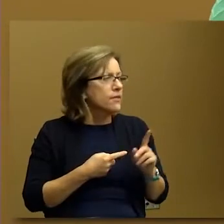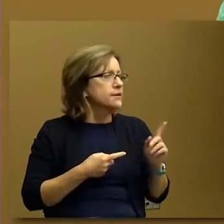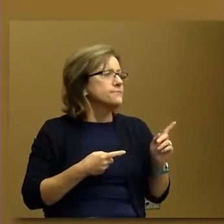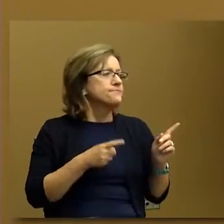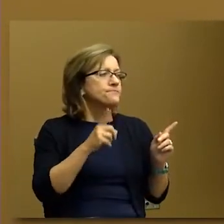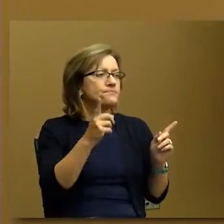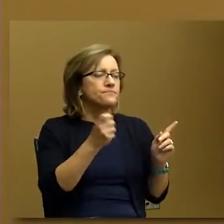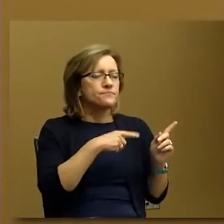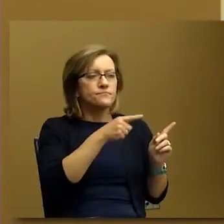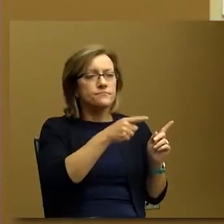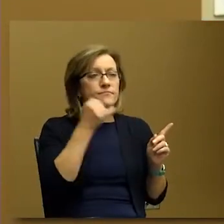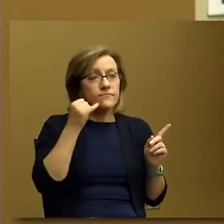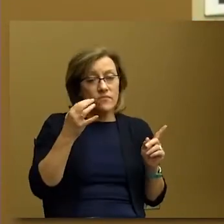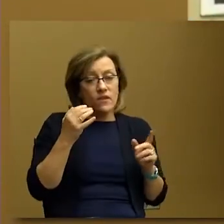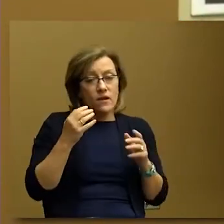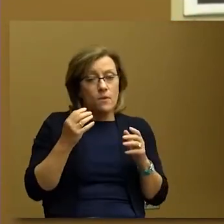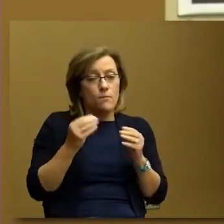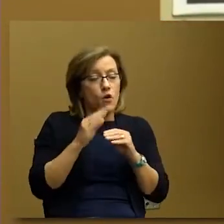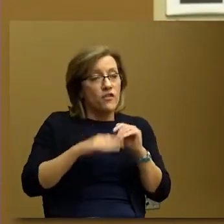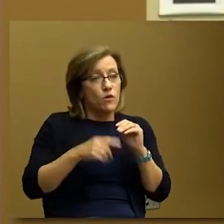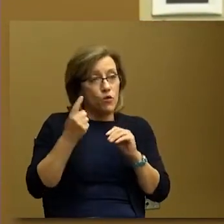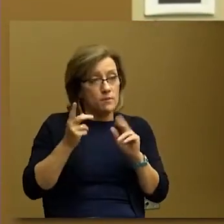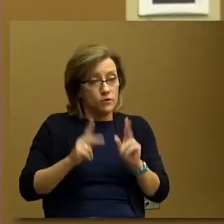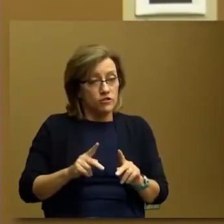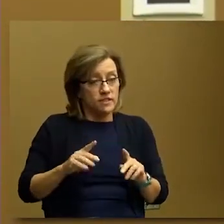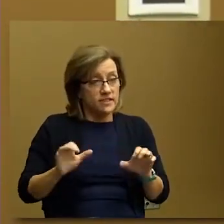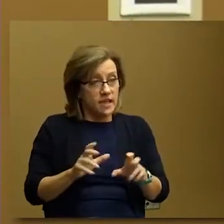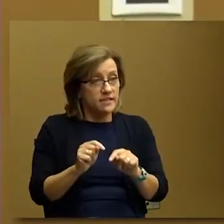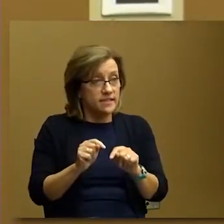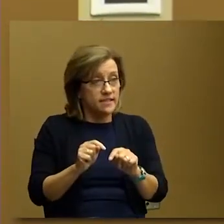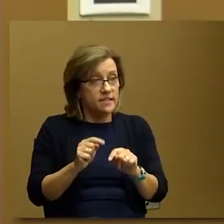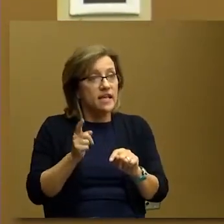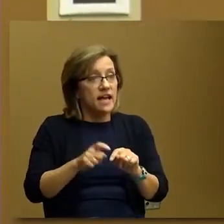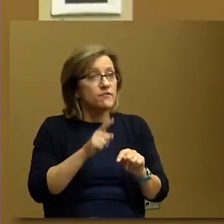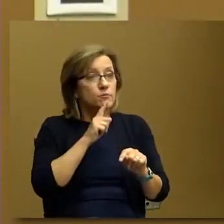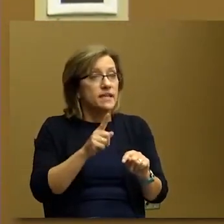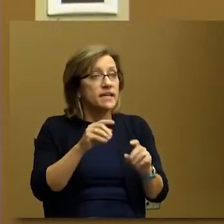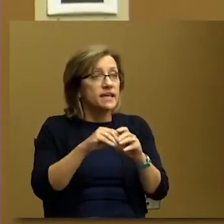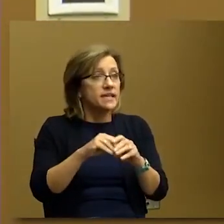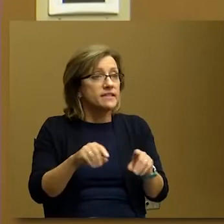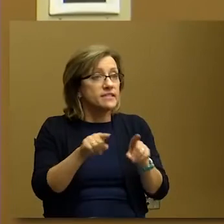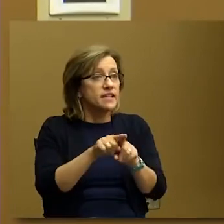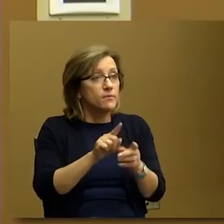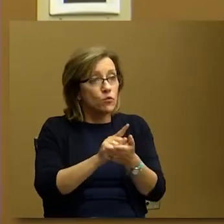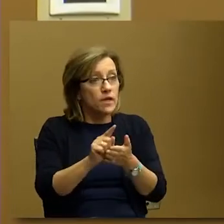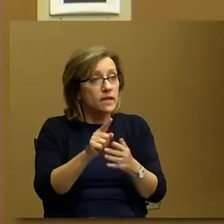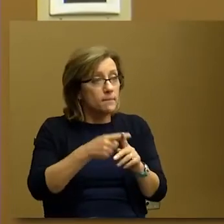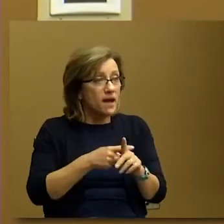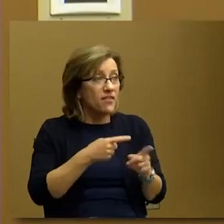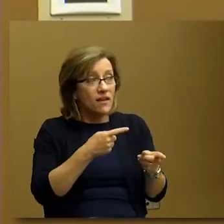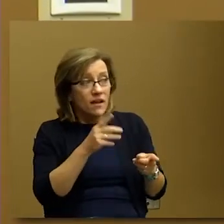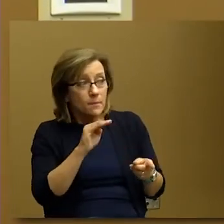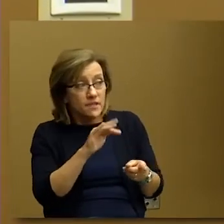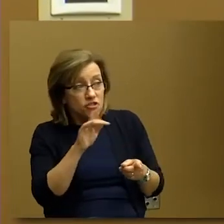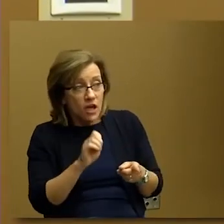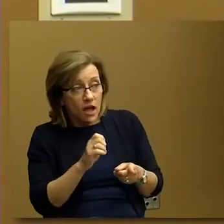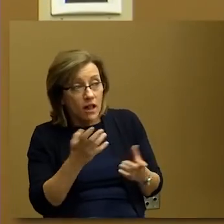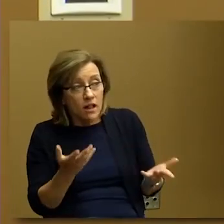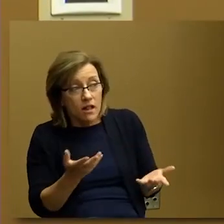people are doing it, does it need to be in the same week, month? Michelle, what would